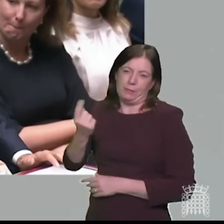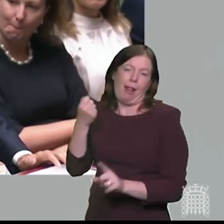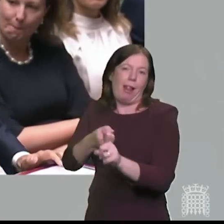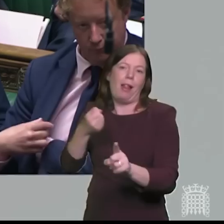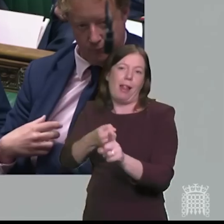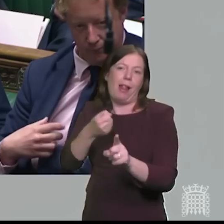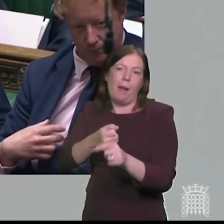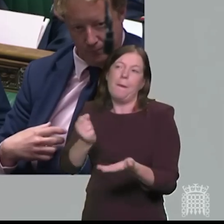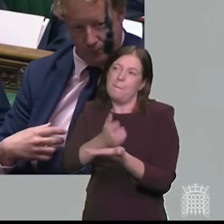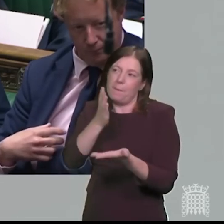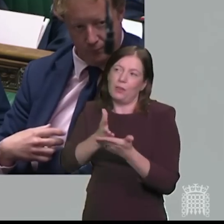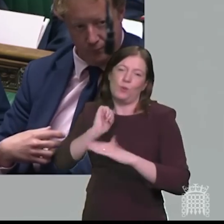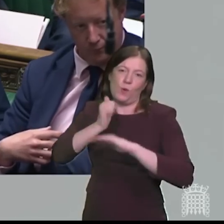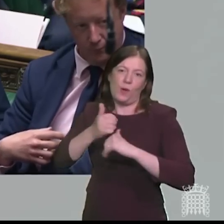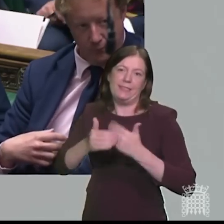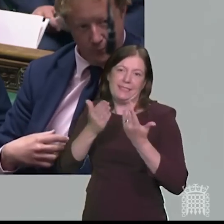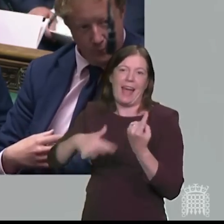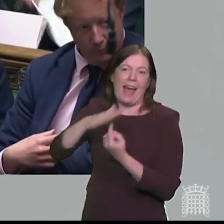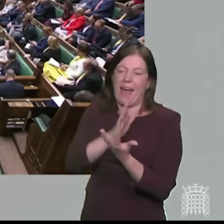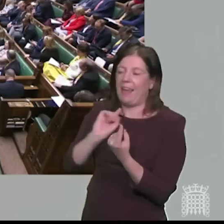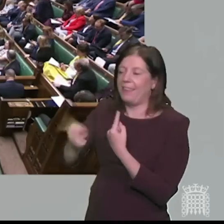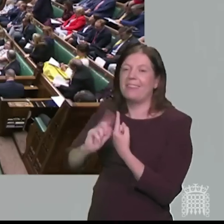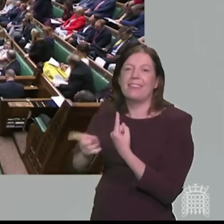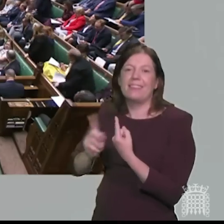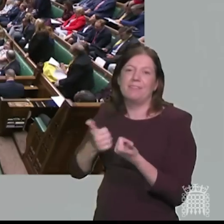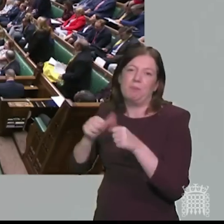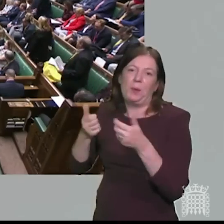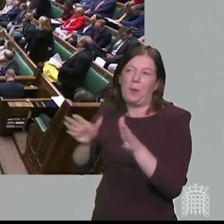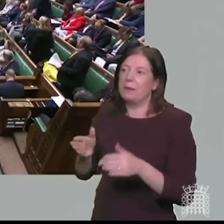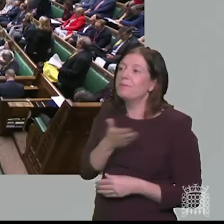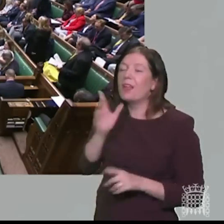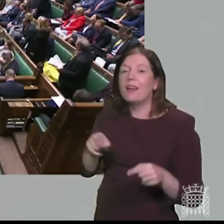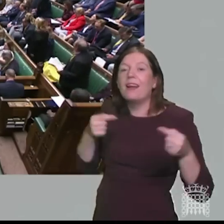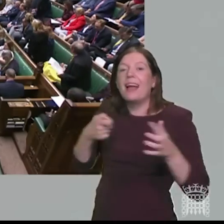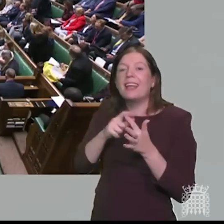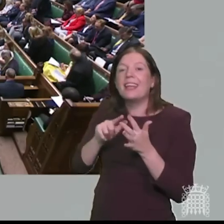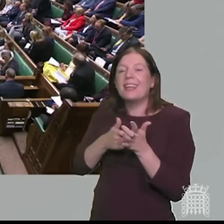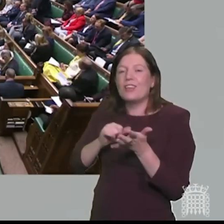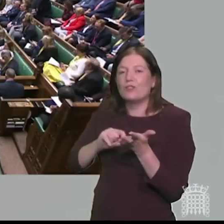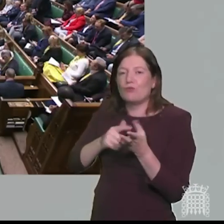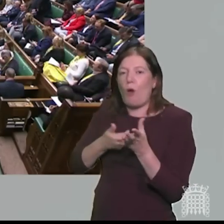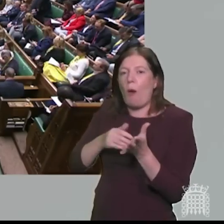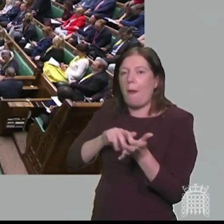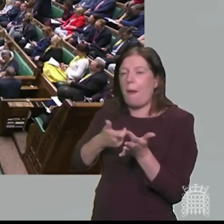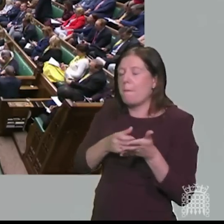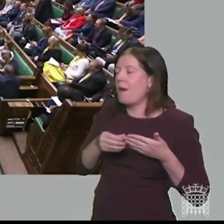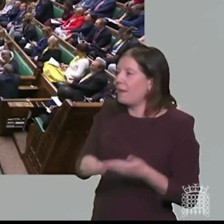them for a day case unit in his community. We now come to the Leader of the Opposition, Keir Starmer.